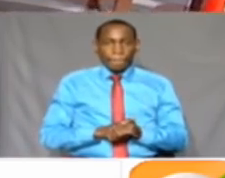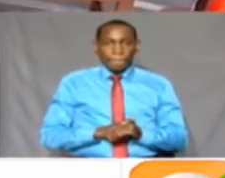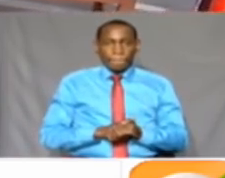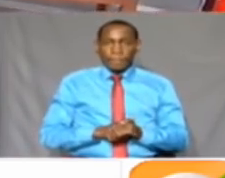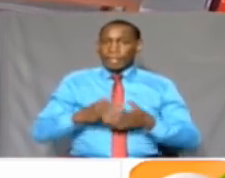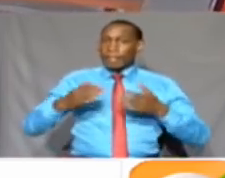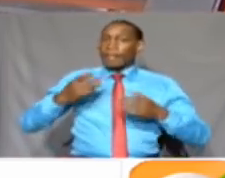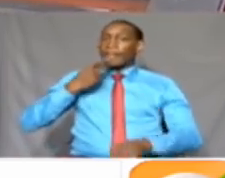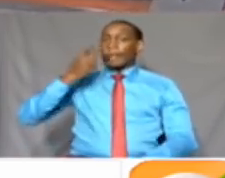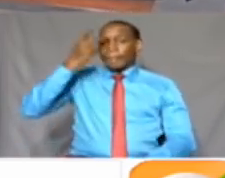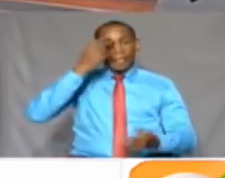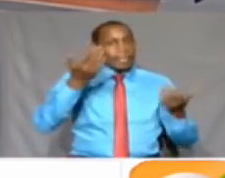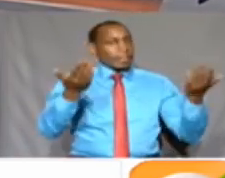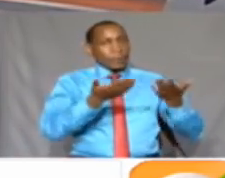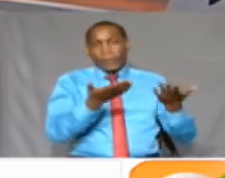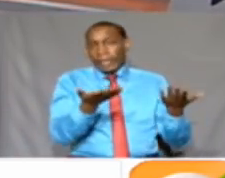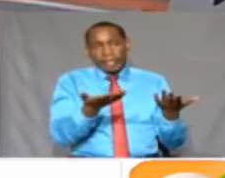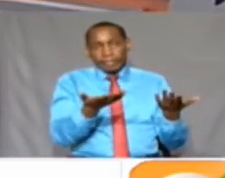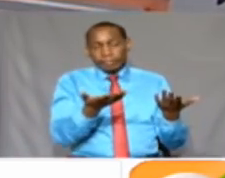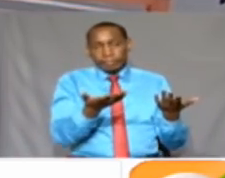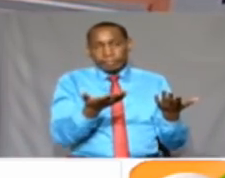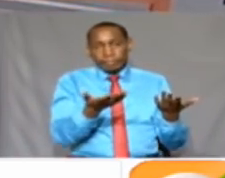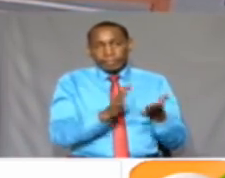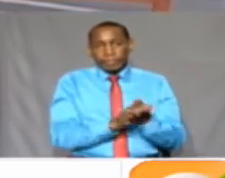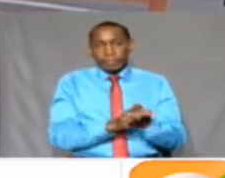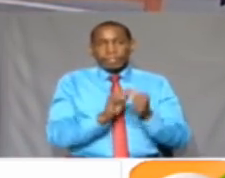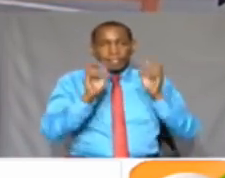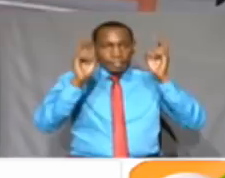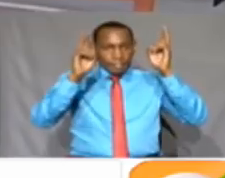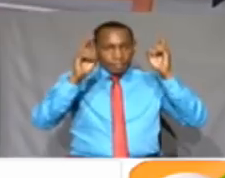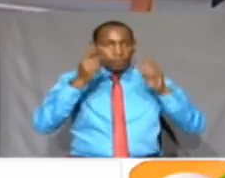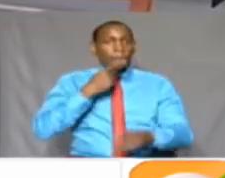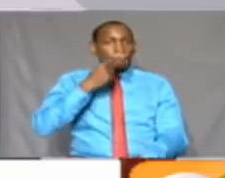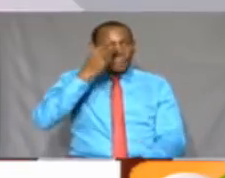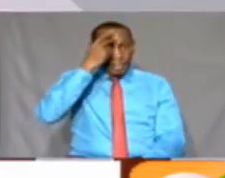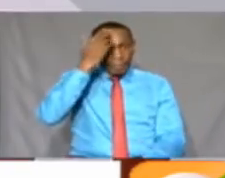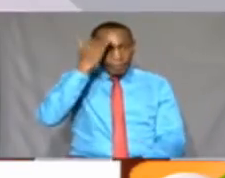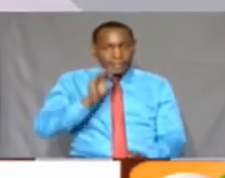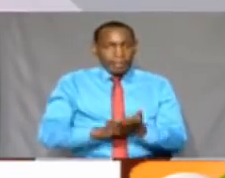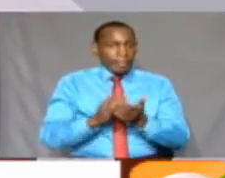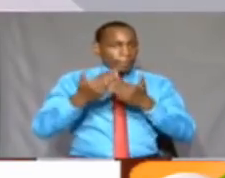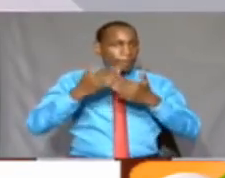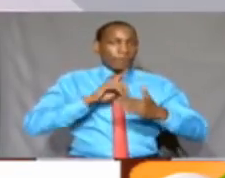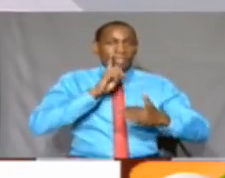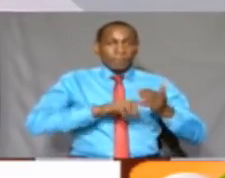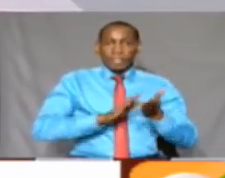Where are the parents of this kid? Yeah. So there's an issue of parenting. Yeah. Because at first I say